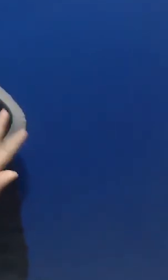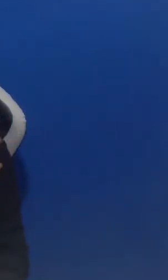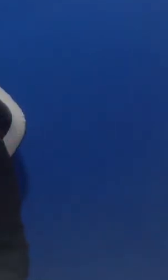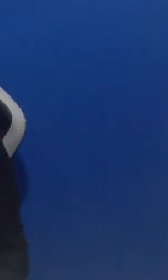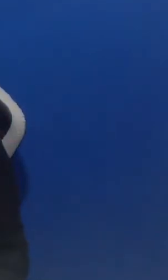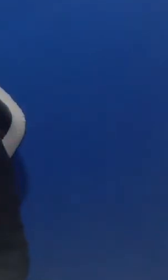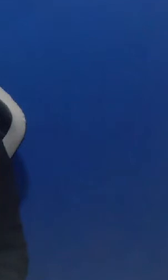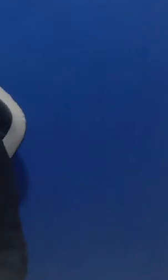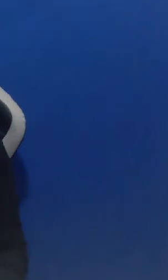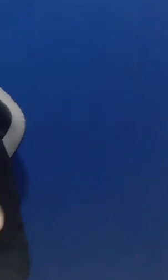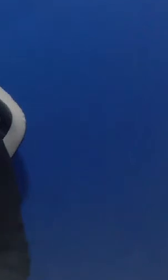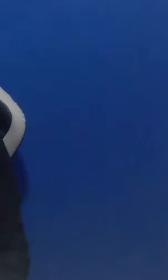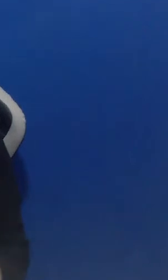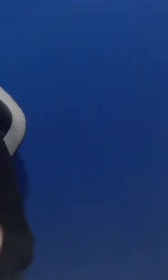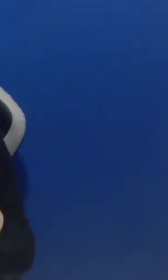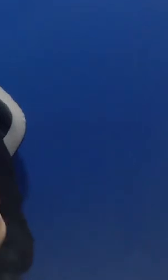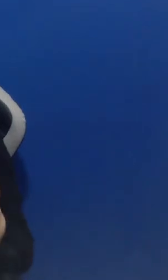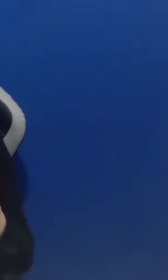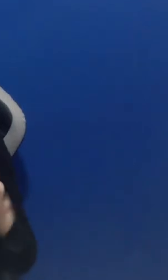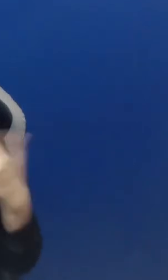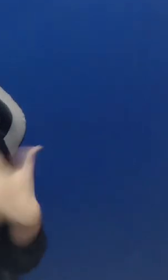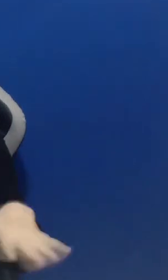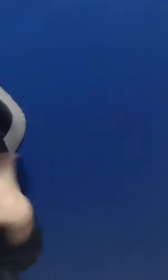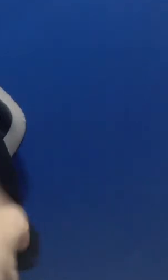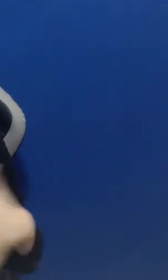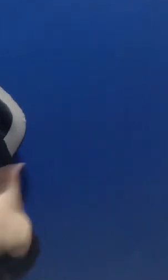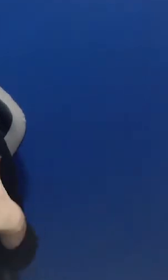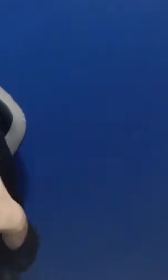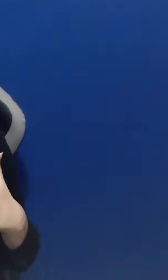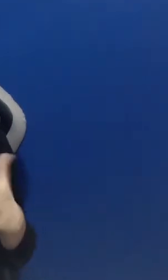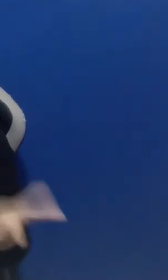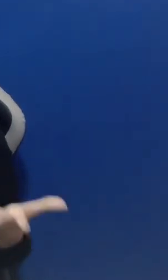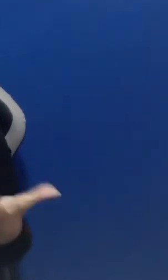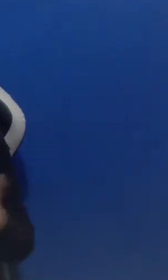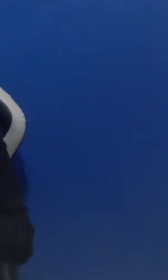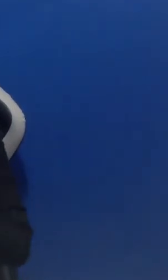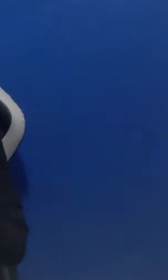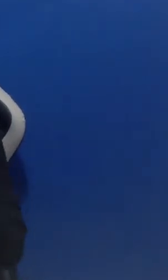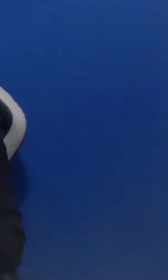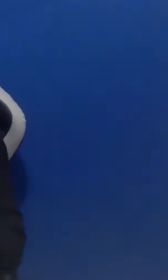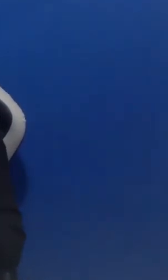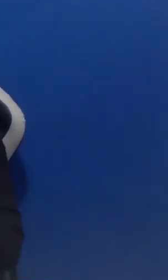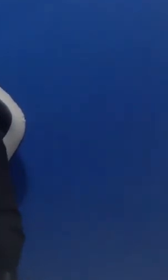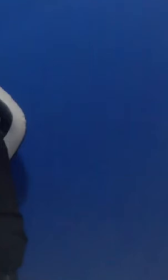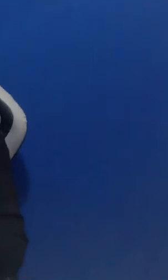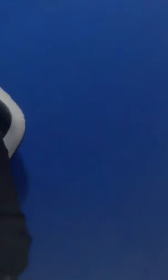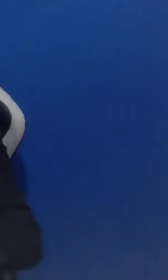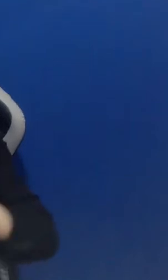is being impaired by untreated mental illness. So I guess that is the best